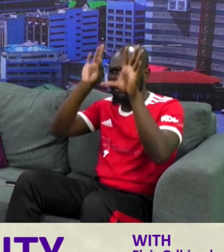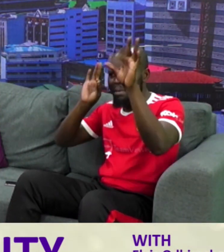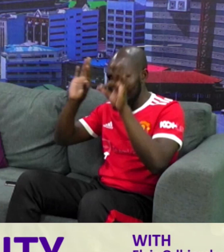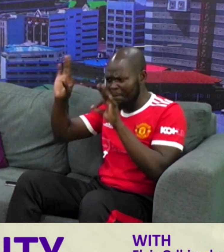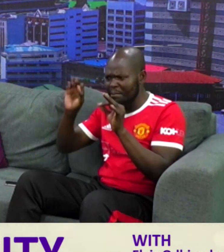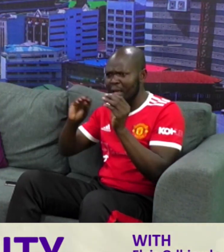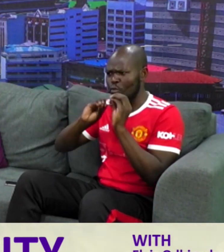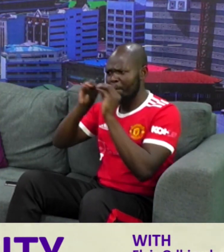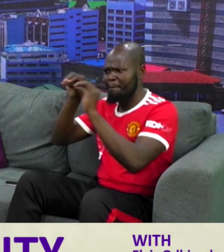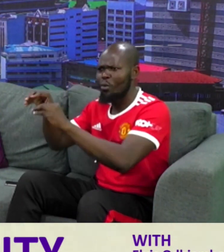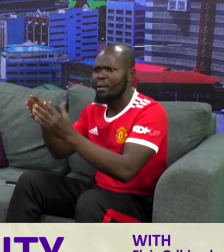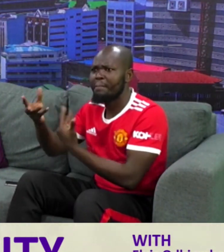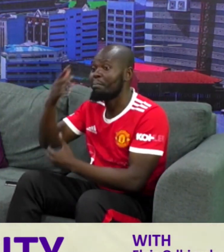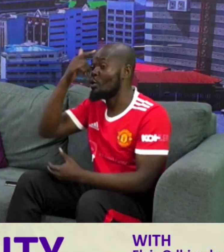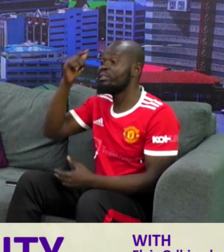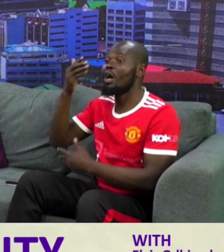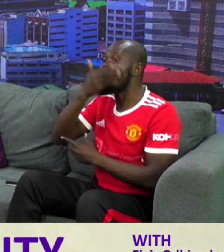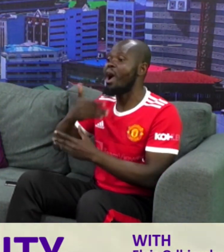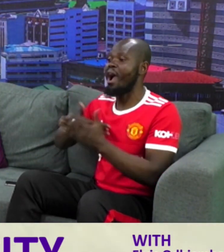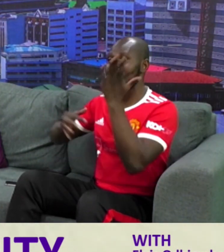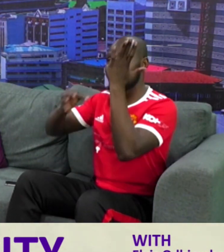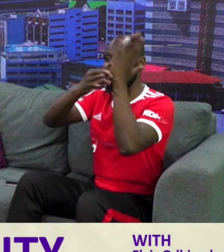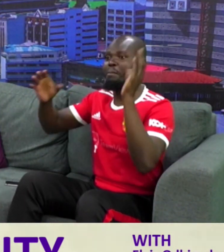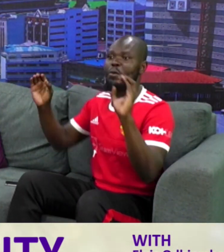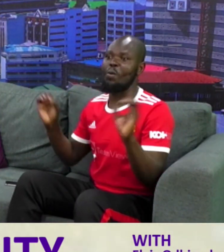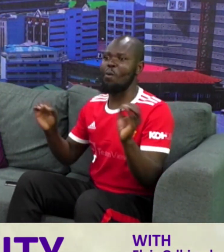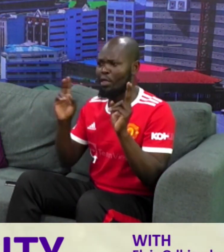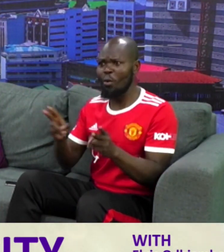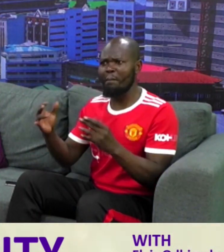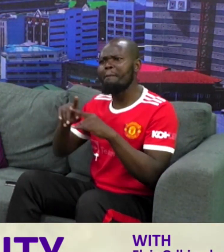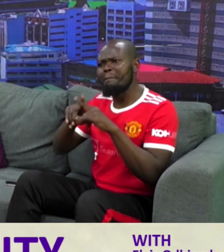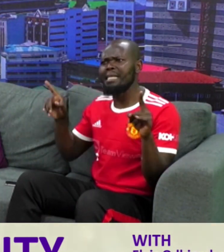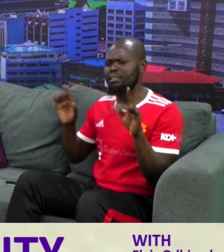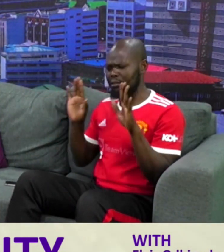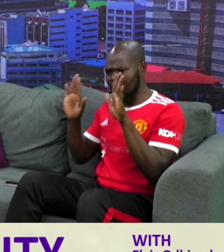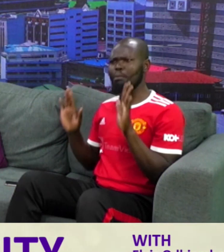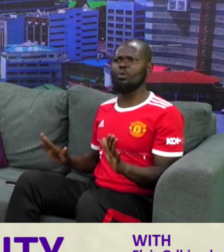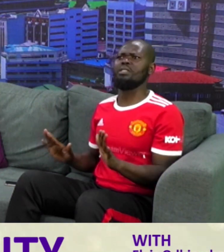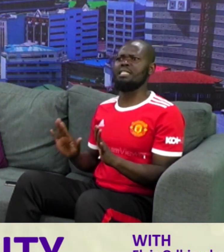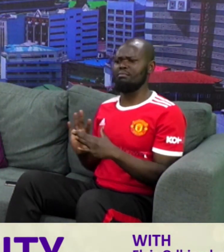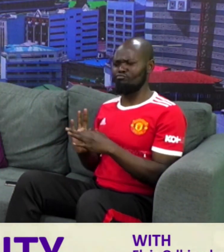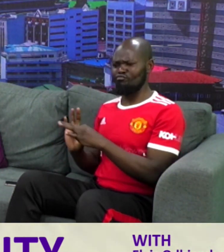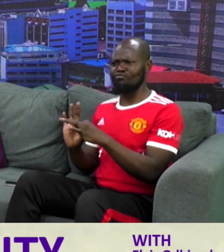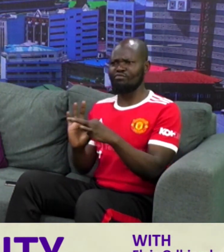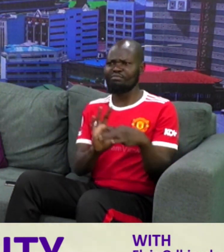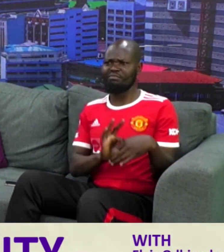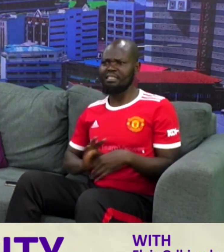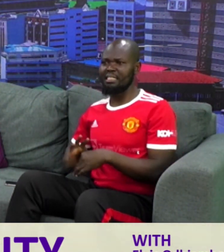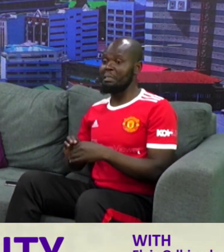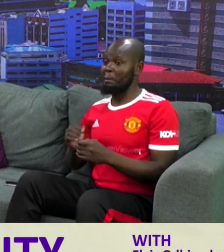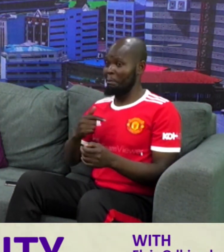AFC Leopard, they have picked, and they have really added them to their camp. They are not